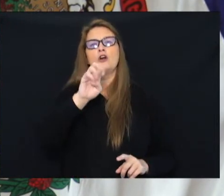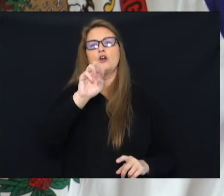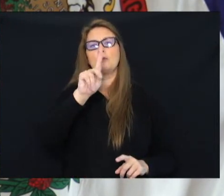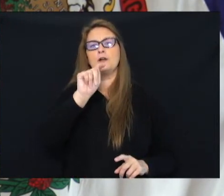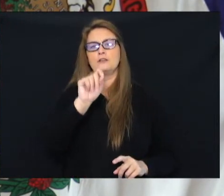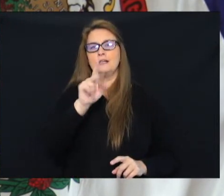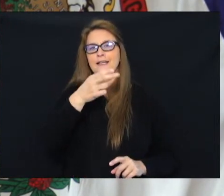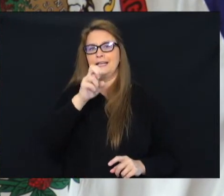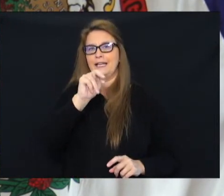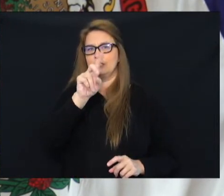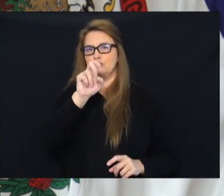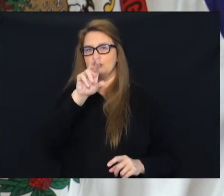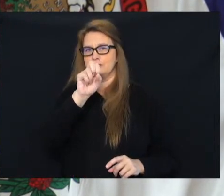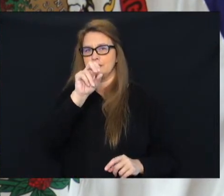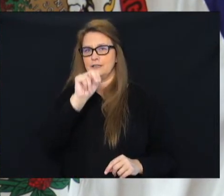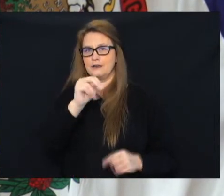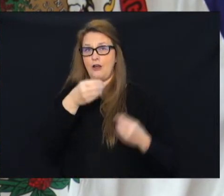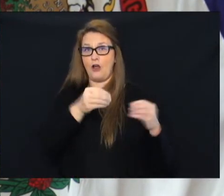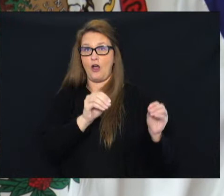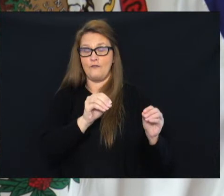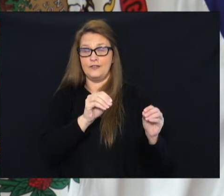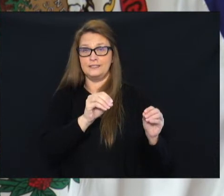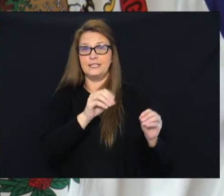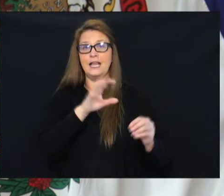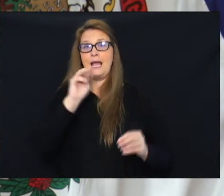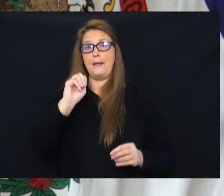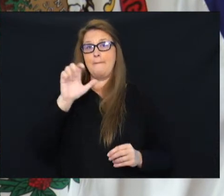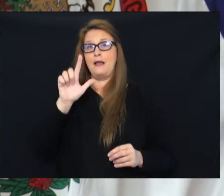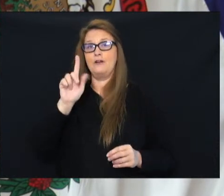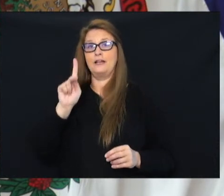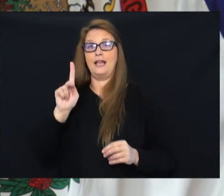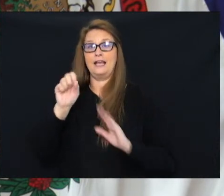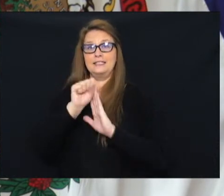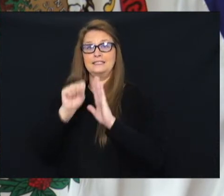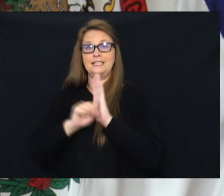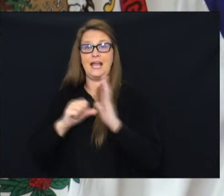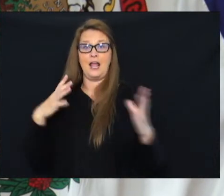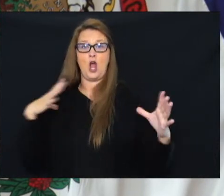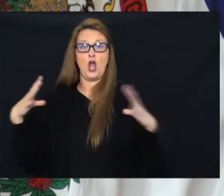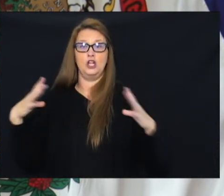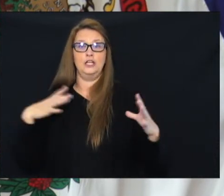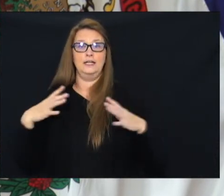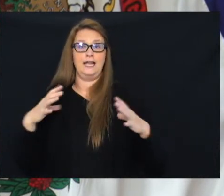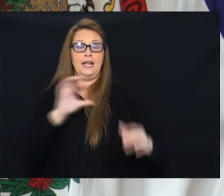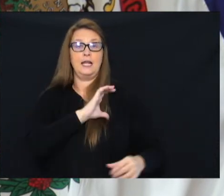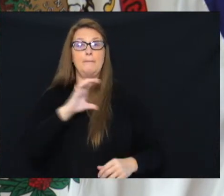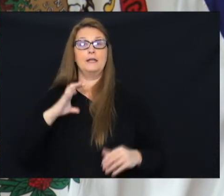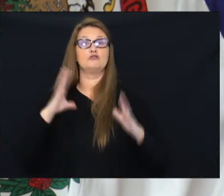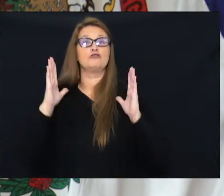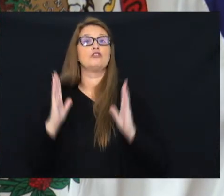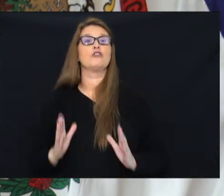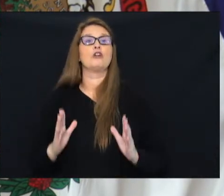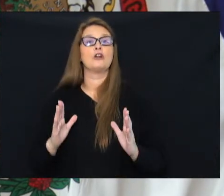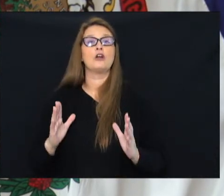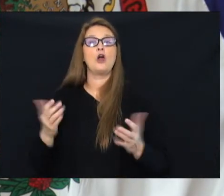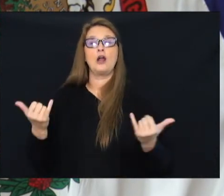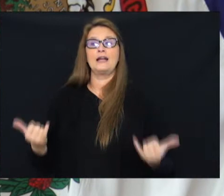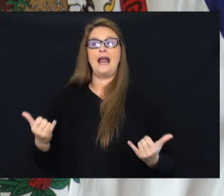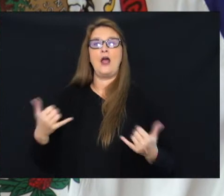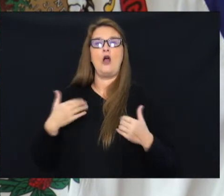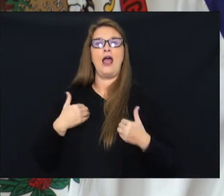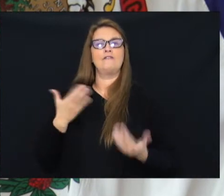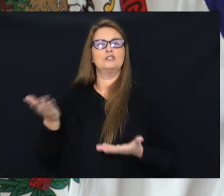Affairs and the Martin Luther King Jr. State Holiday Commission are hosting, services